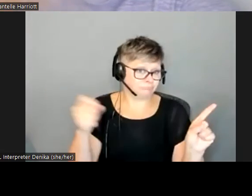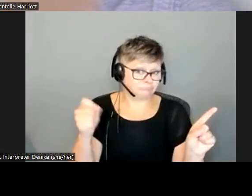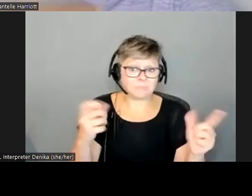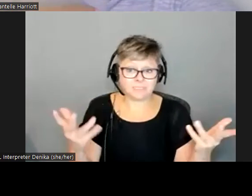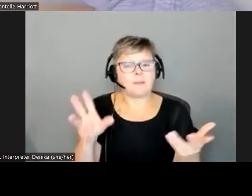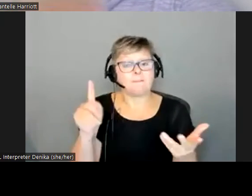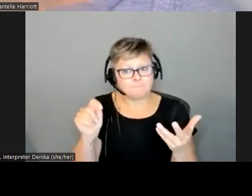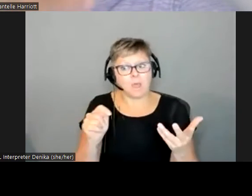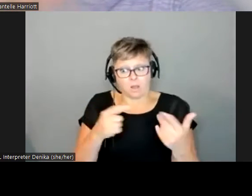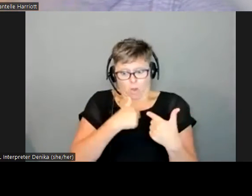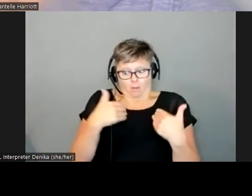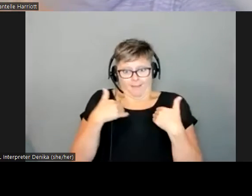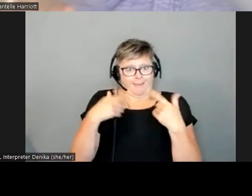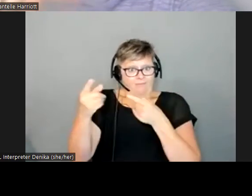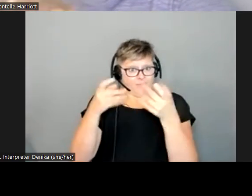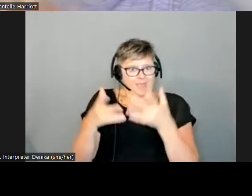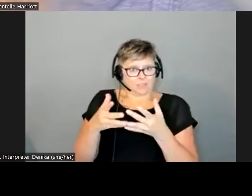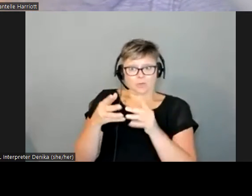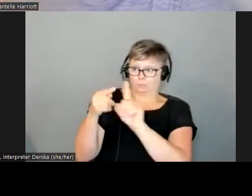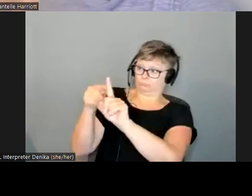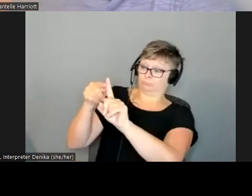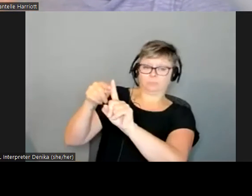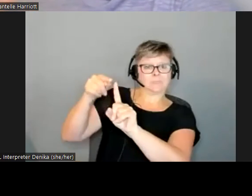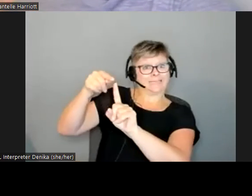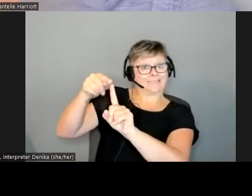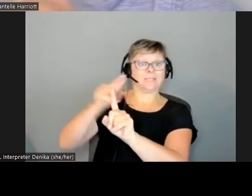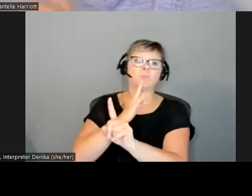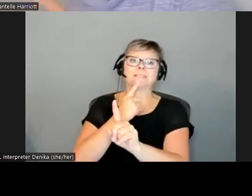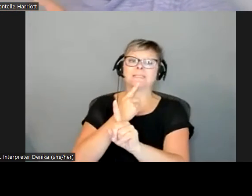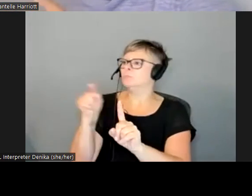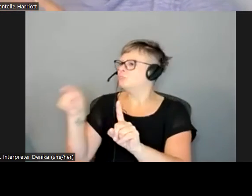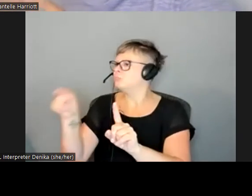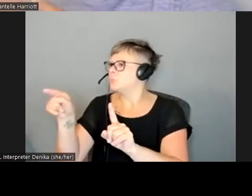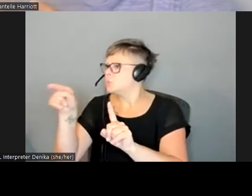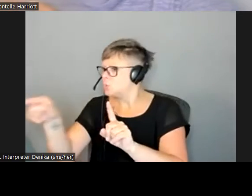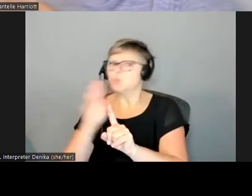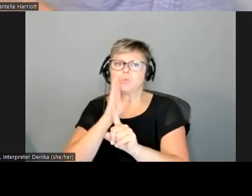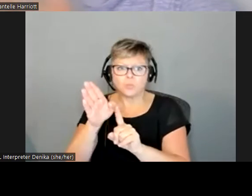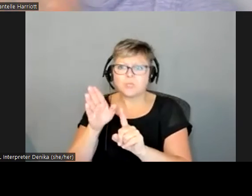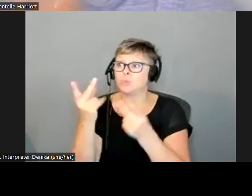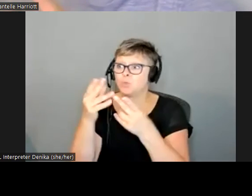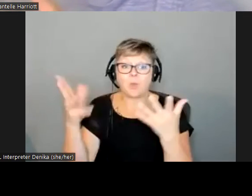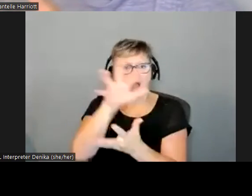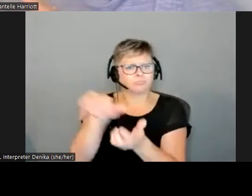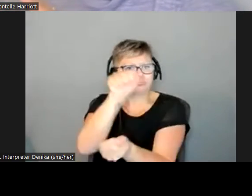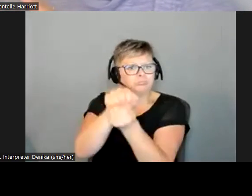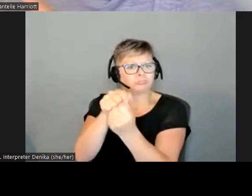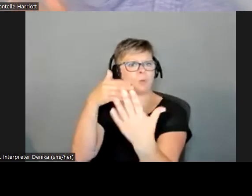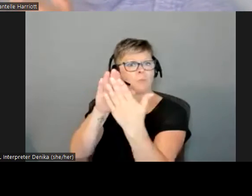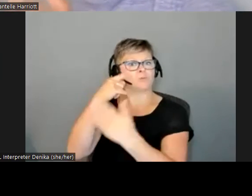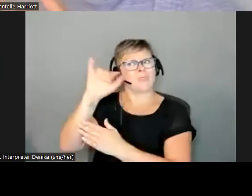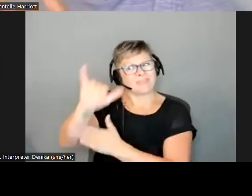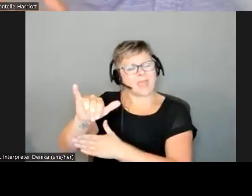point person. I have a manager who says, you're going to go out there and you're going to ensure that you are doing a holistic approach to this person's